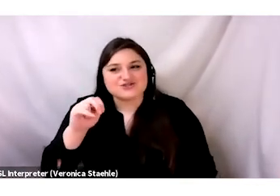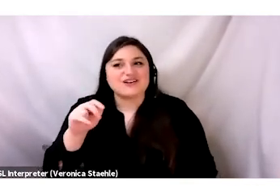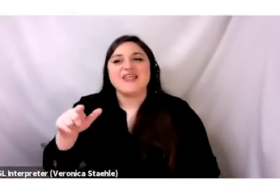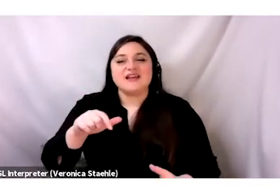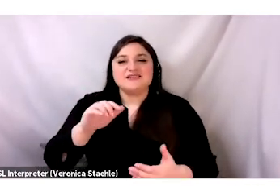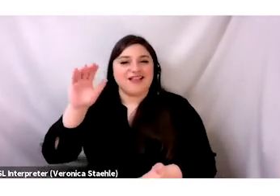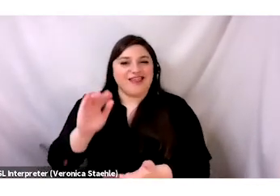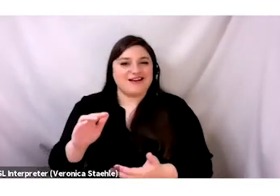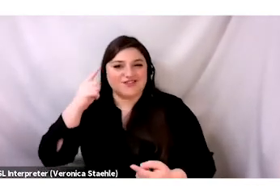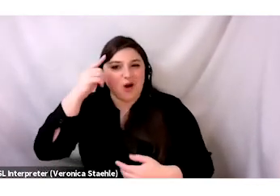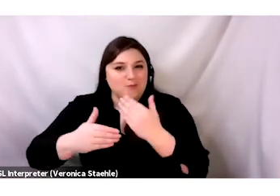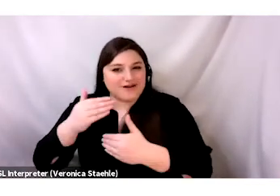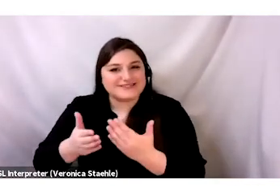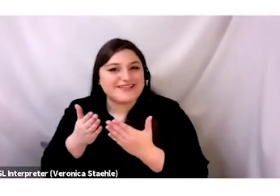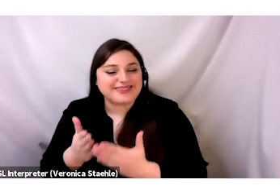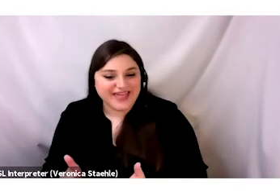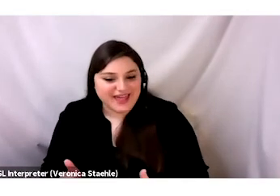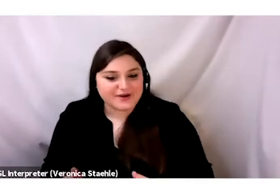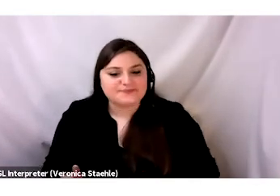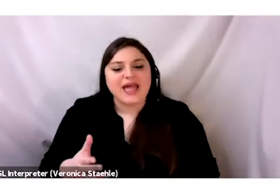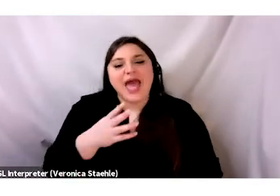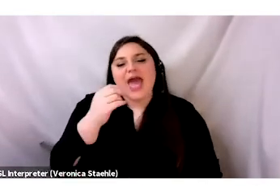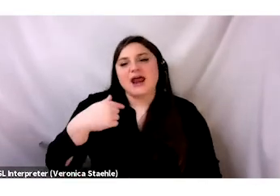beauty. Do I like something? I think that's really important.